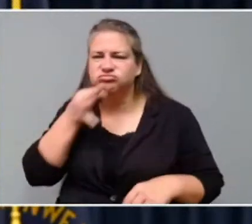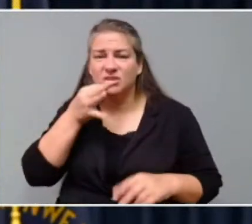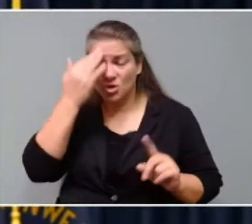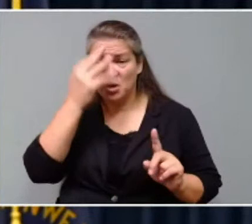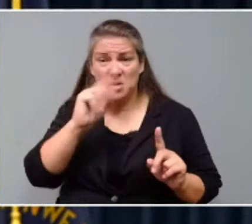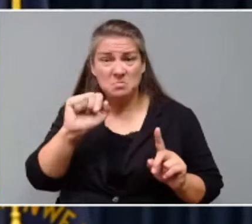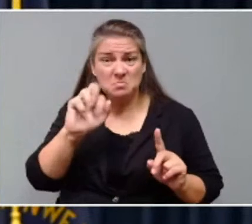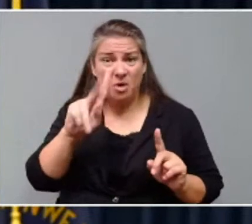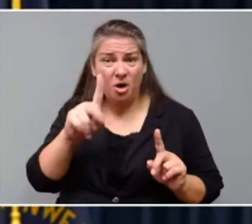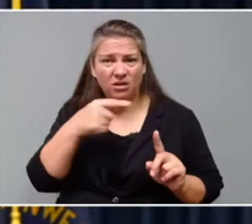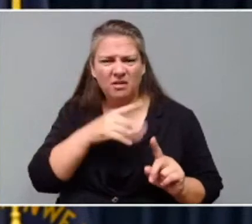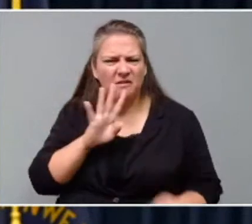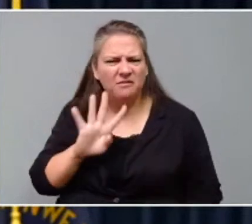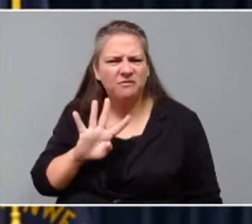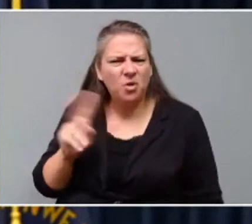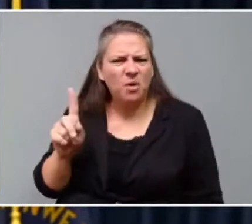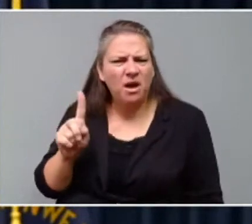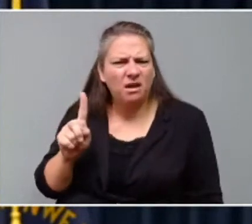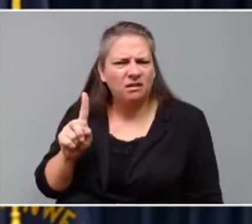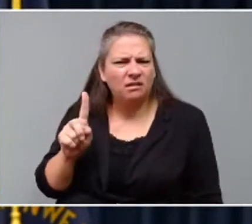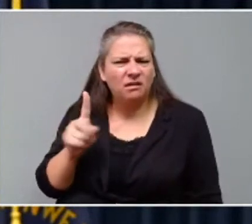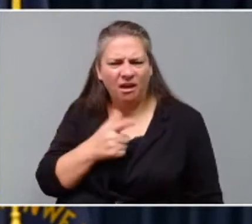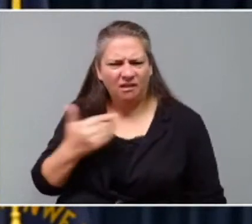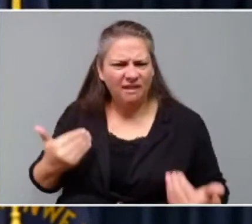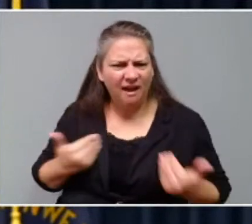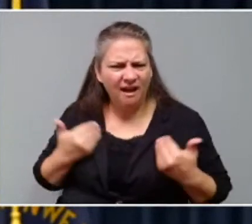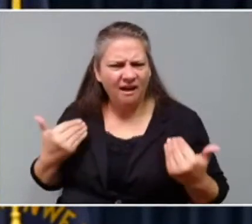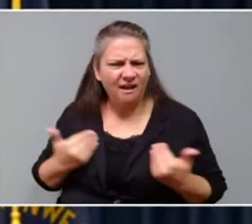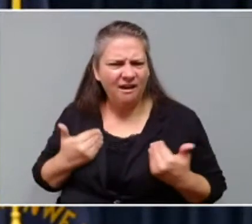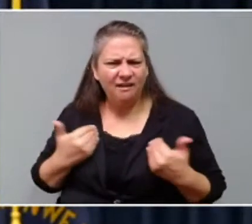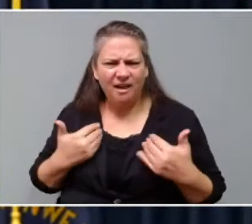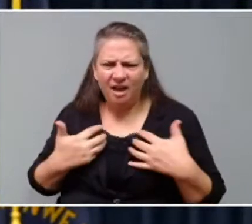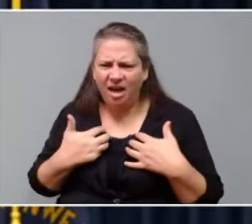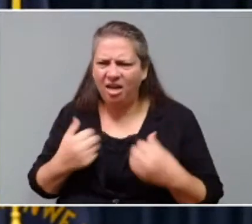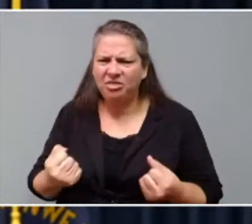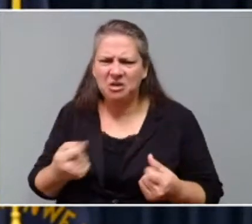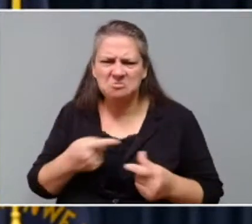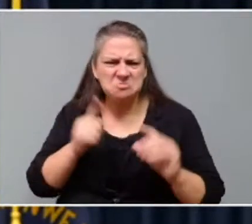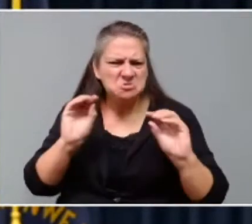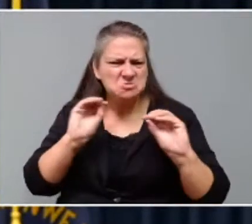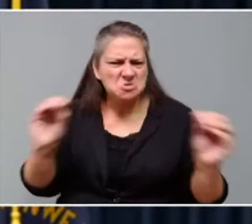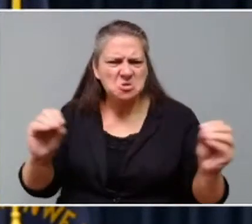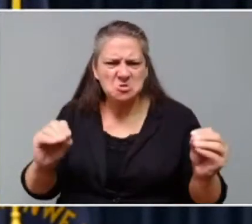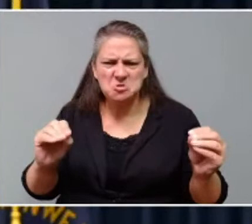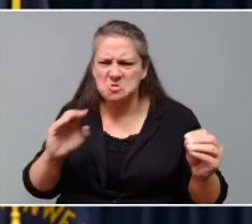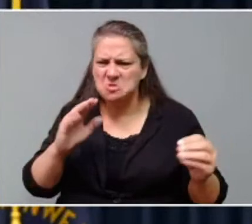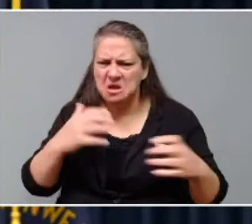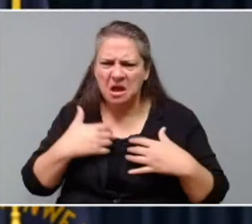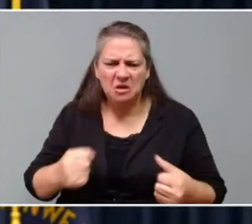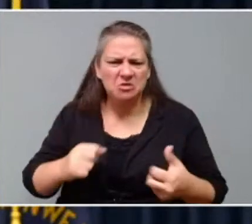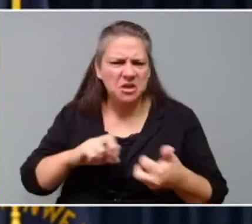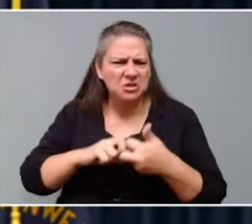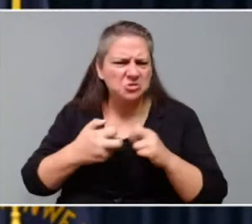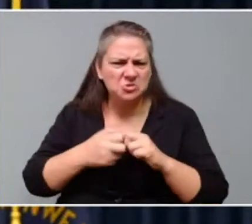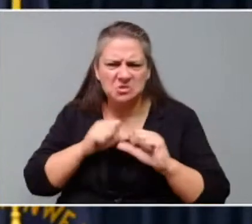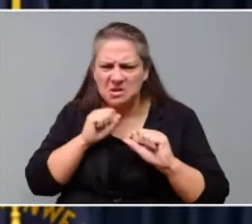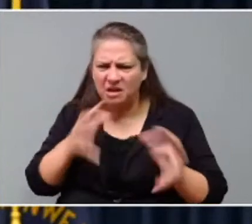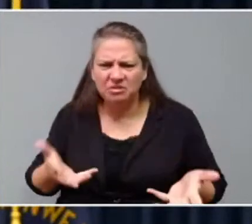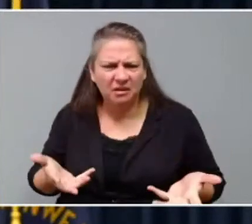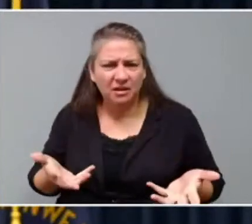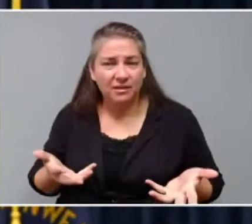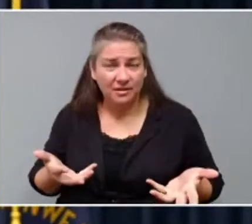old, young, healthy, no pre-existing conditions. So it shows you how this can come